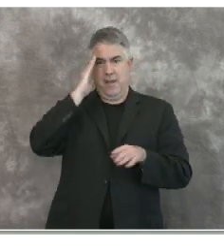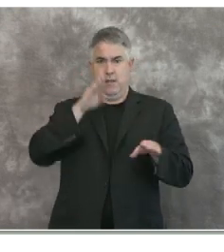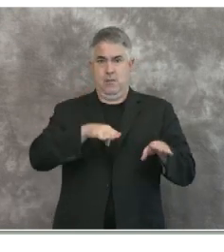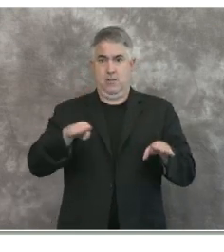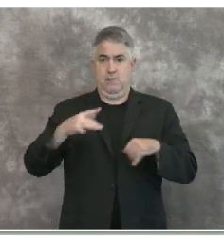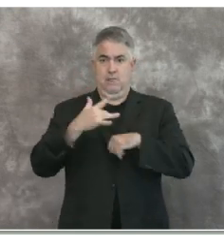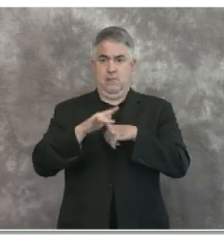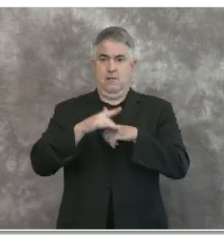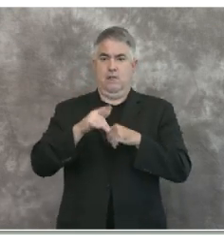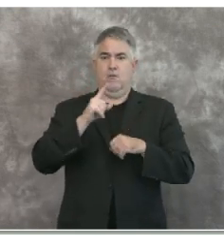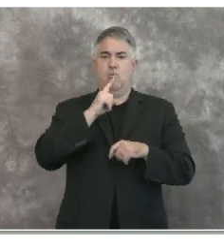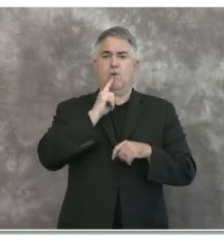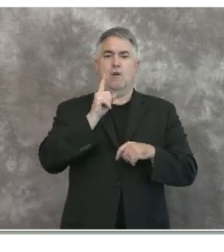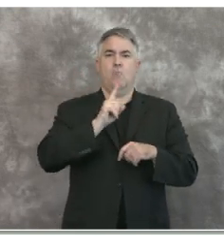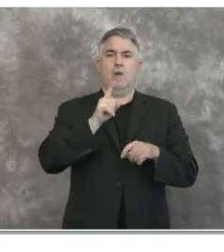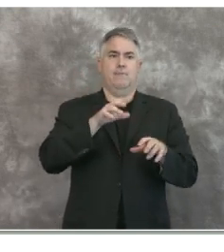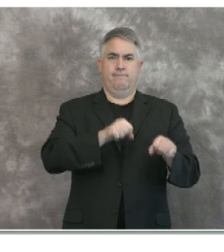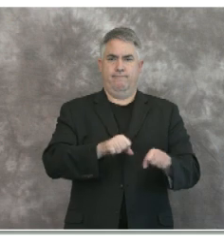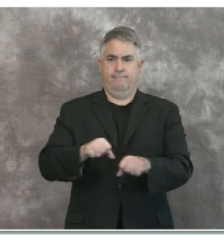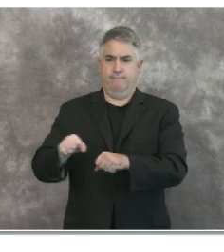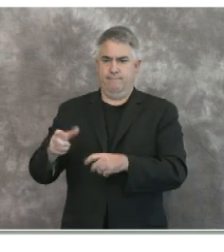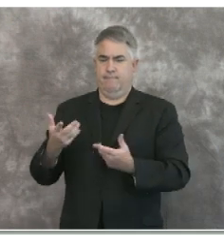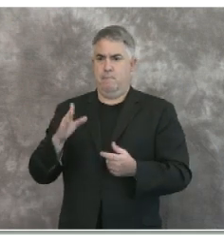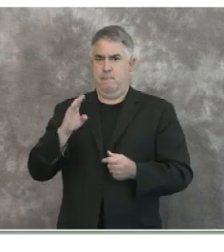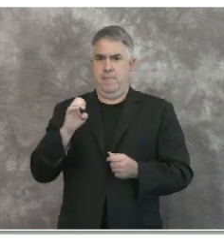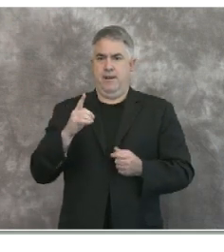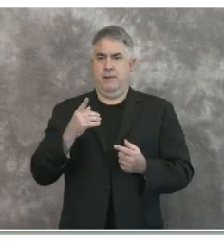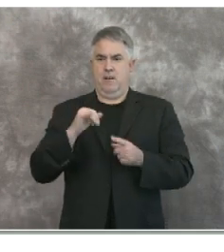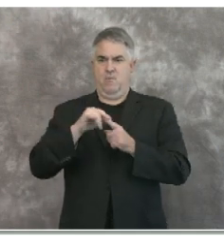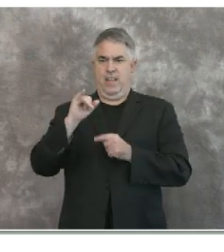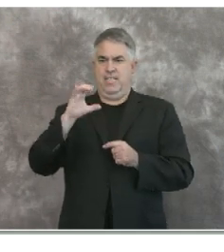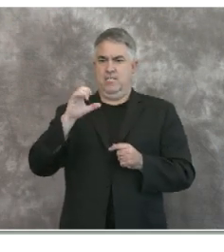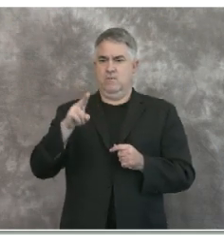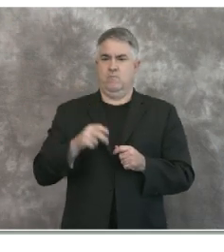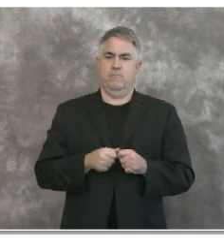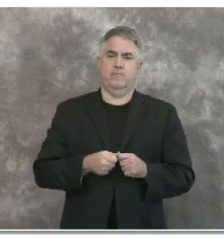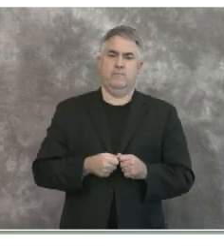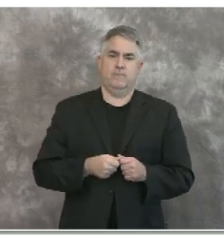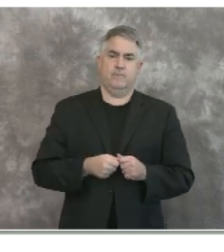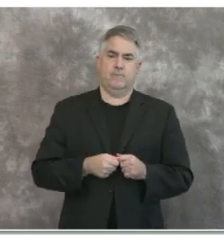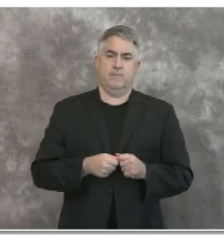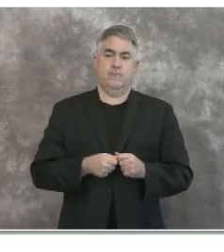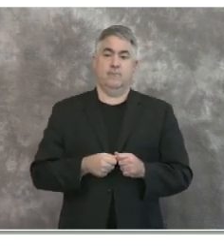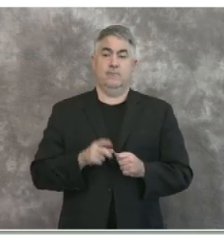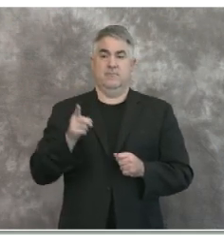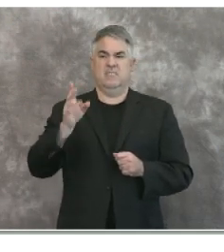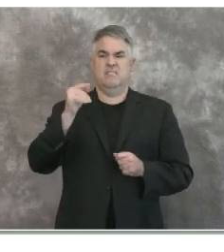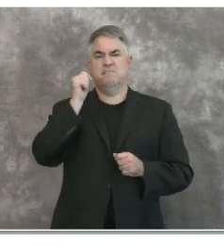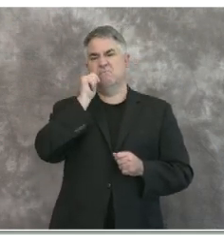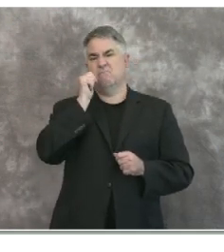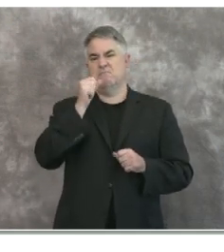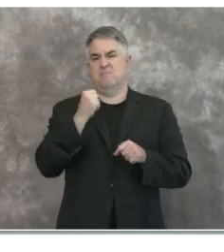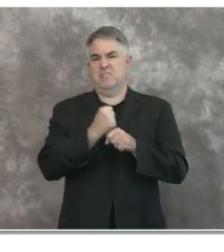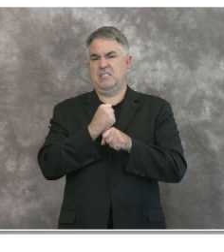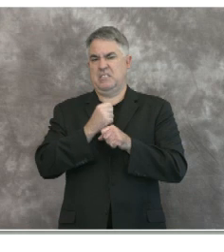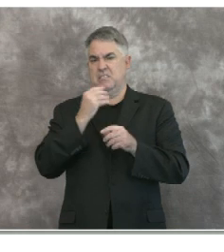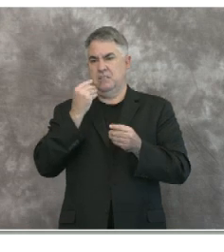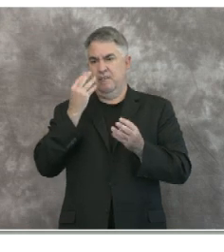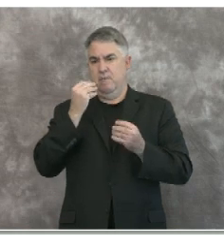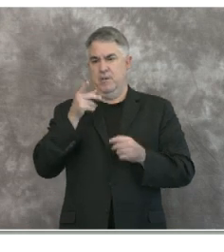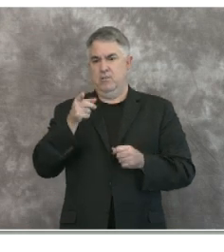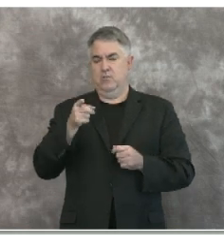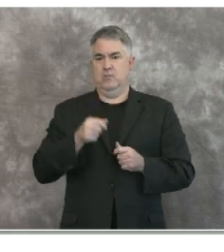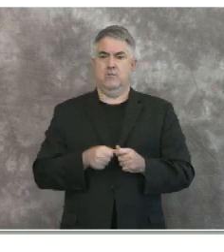slide shows our daily number of COVID-19 ICU admissions, and for May 20th, we